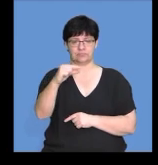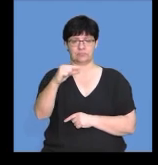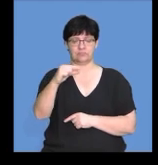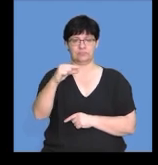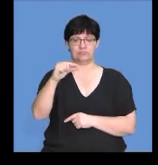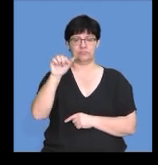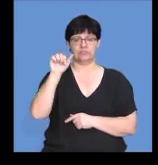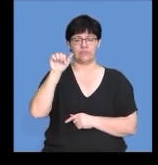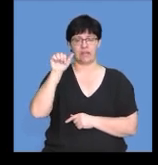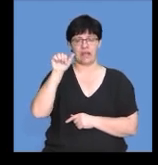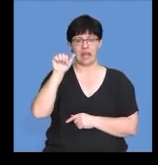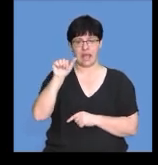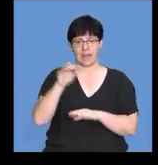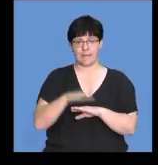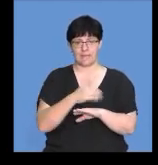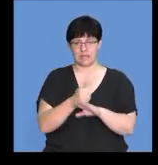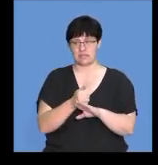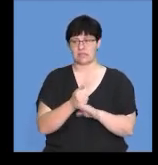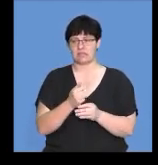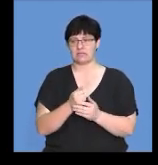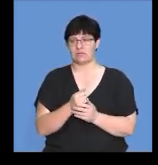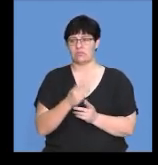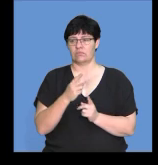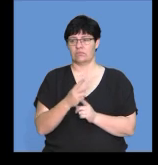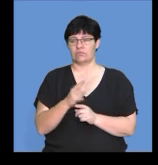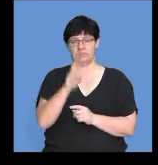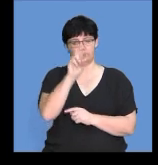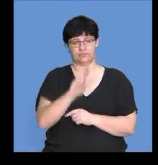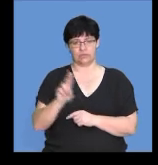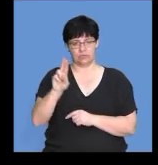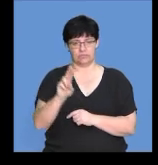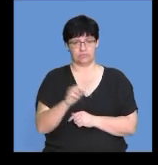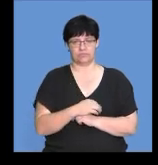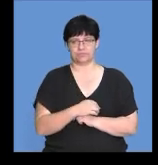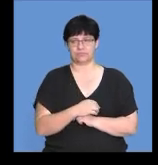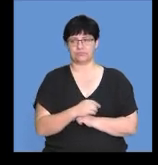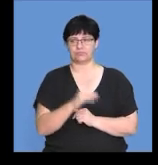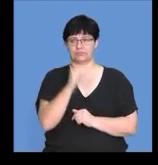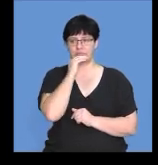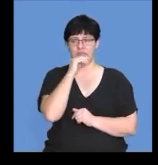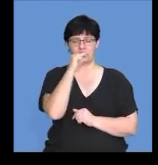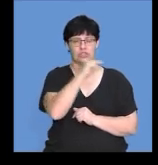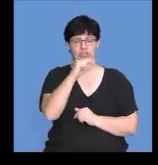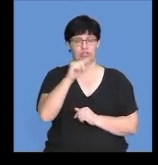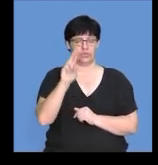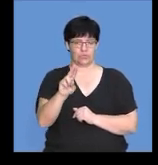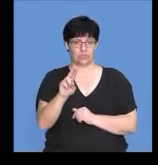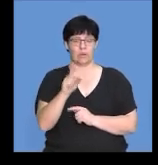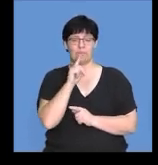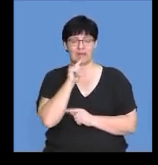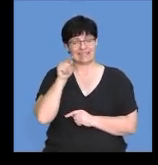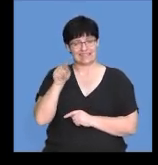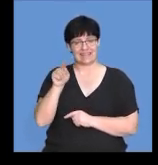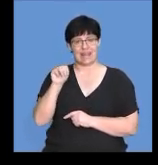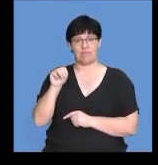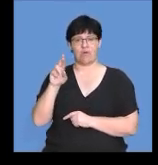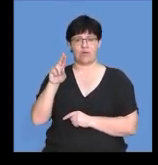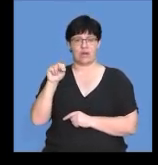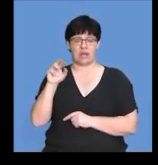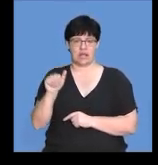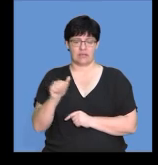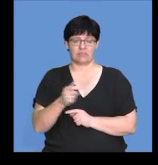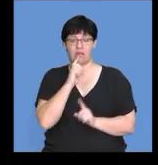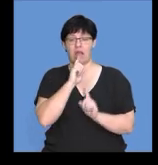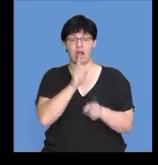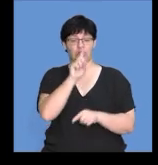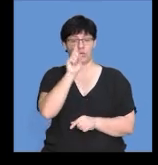and A base pairs with uracil. There's no thymine in mRNA. So that's the mRNA codon. Have we